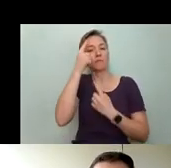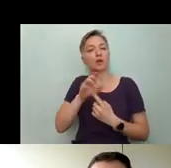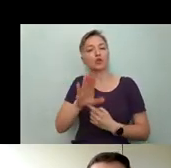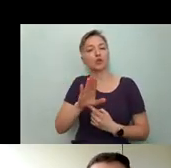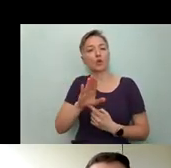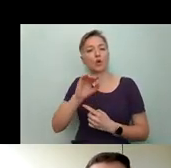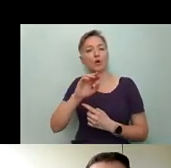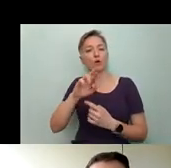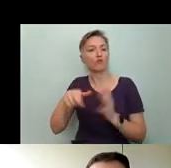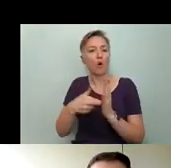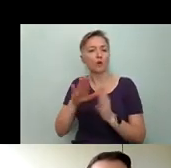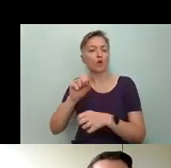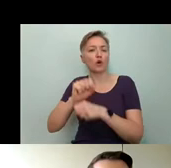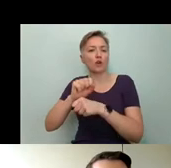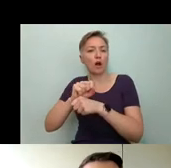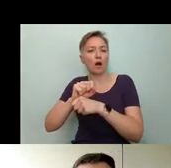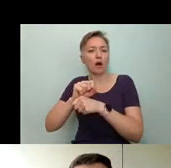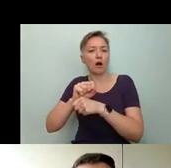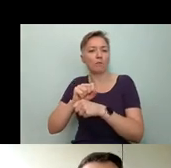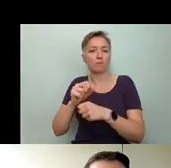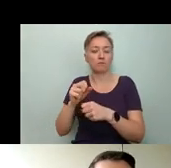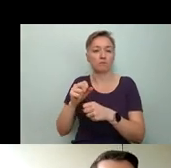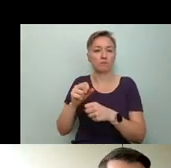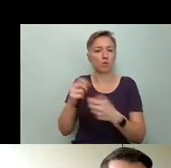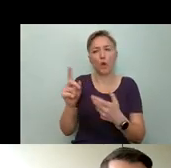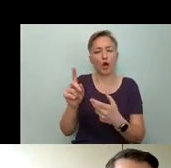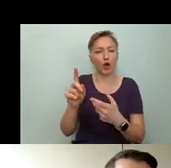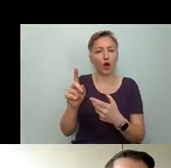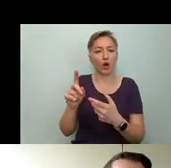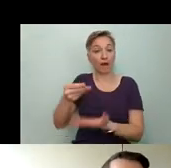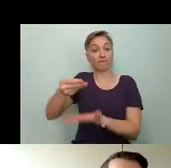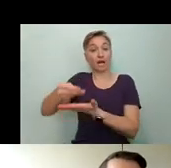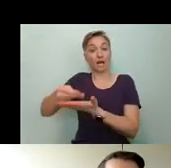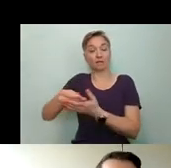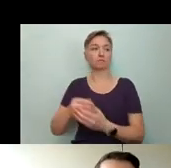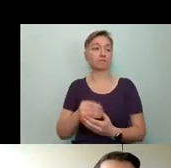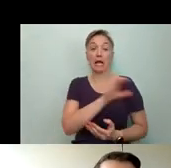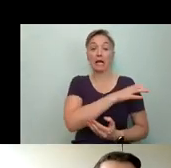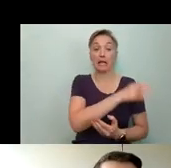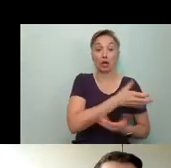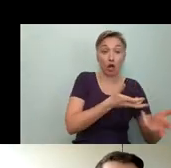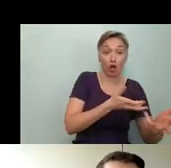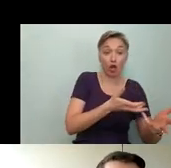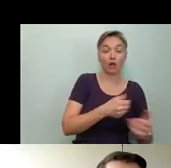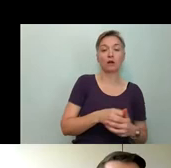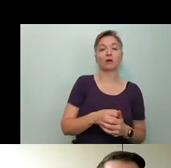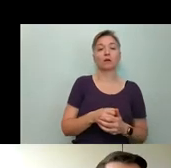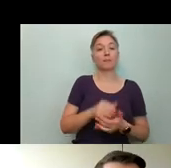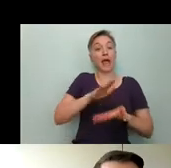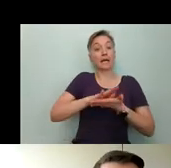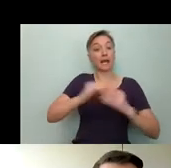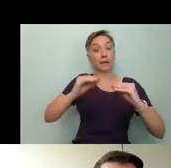fall at the highest level? Does it fall within finance? Does it fall within the clinical realm, within academic and student services,